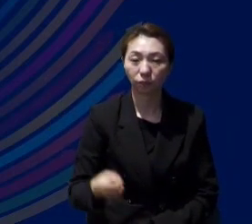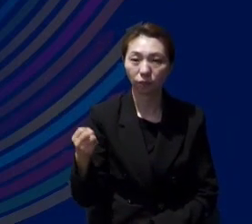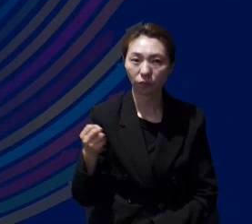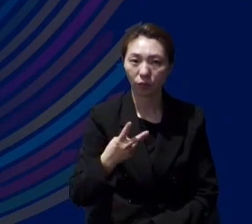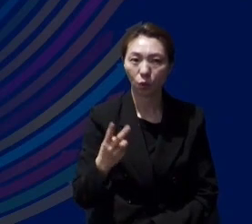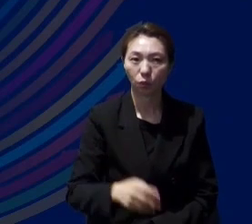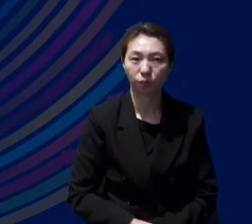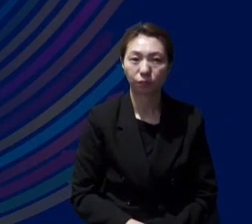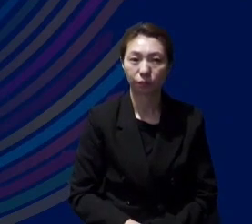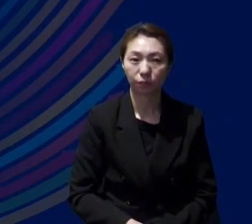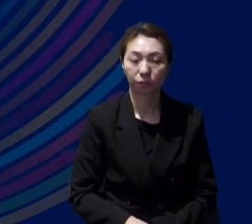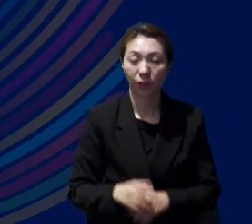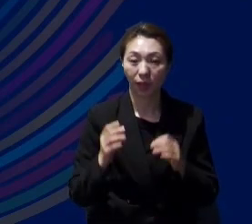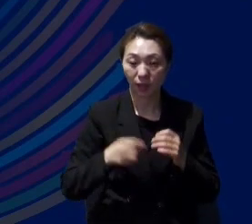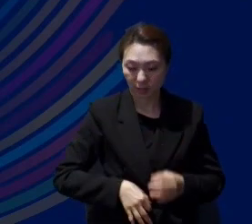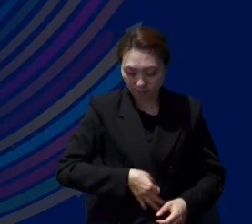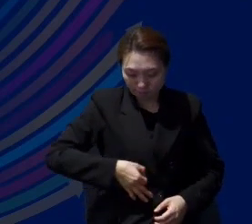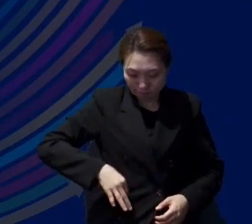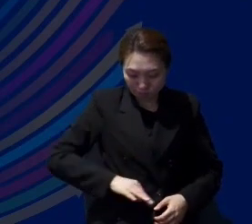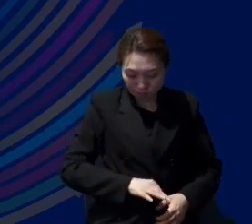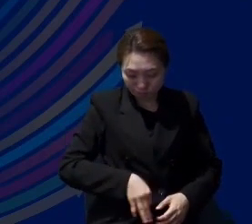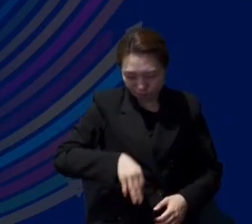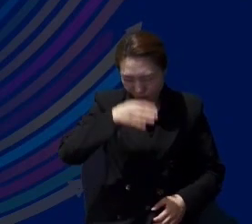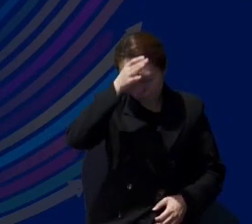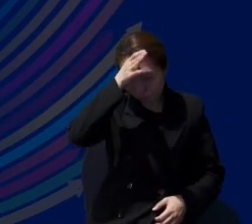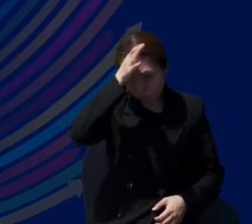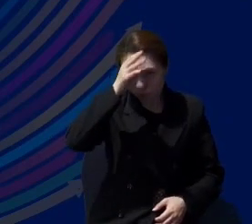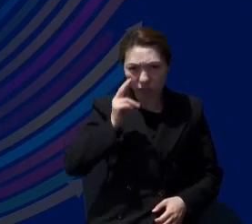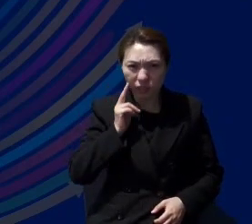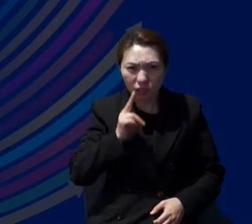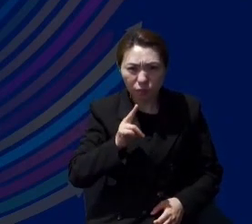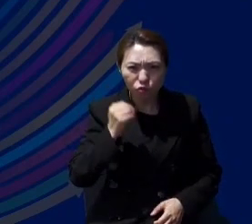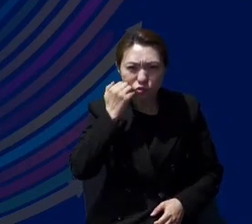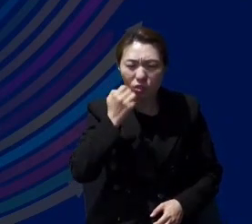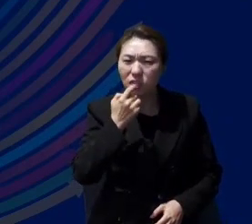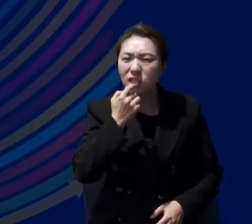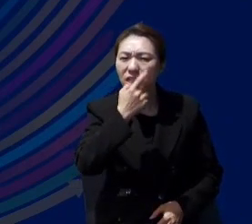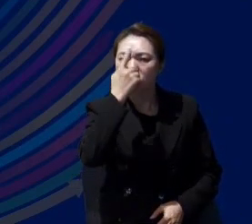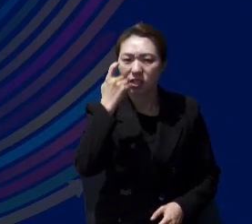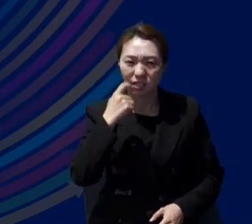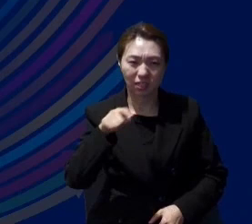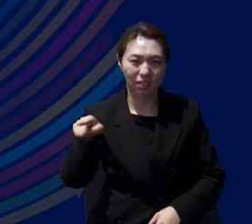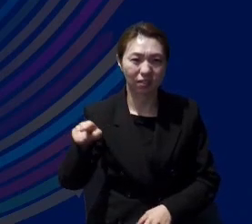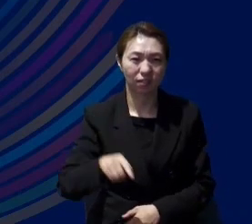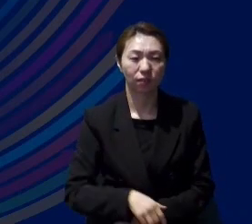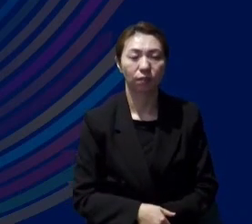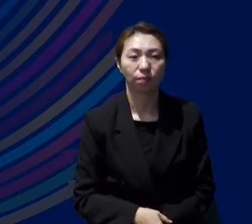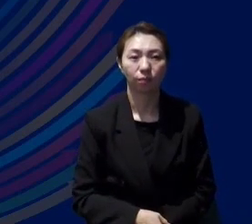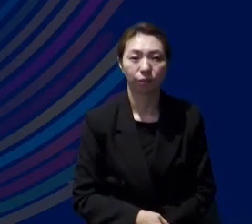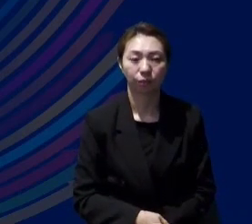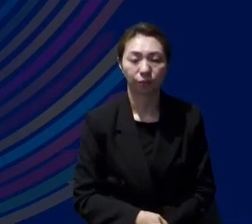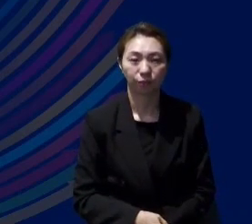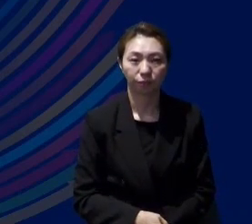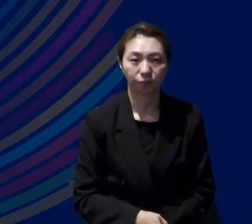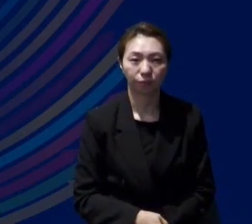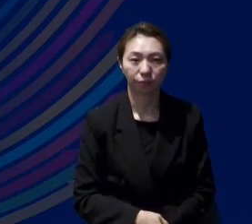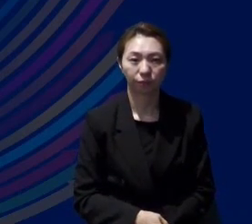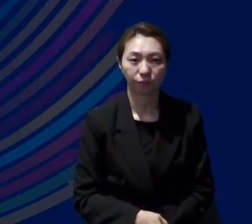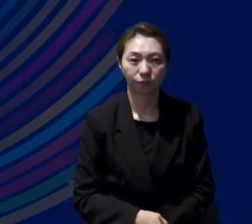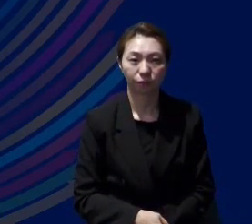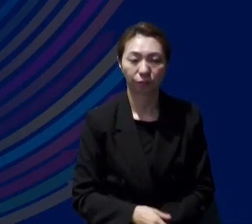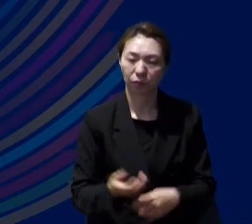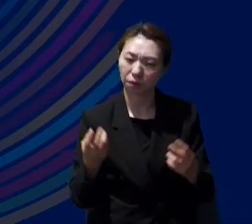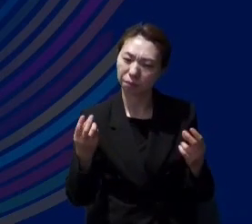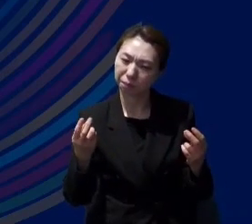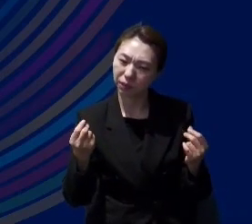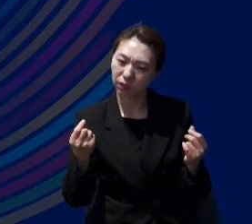injuries. But a lot of different variations to some extent on the same theme, but particular